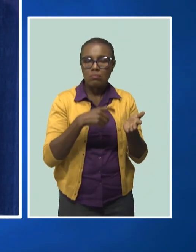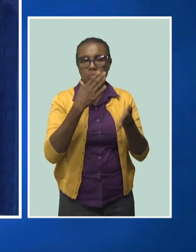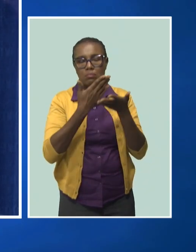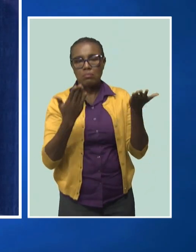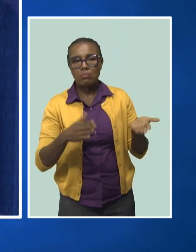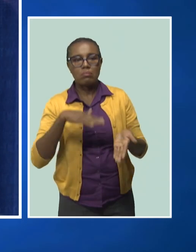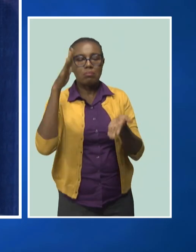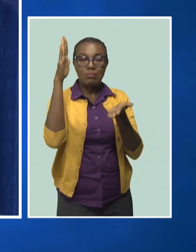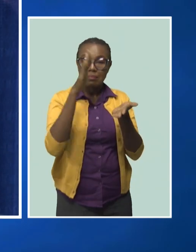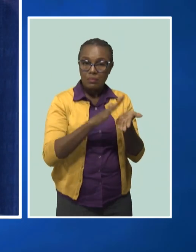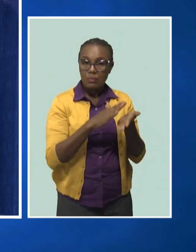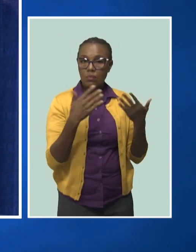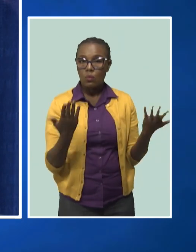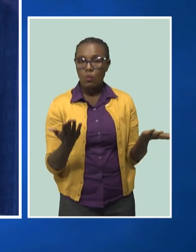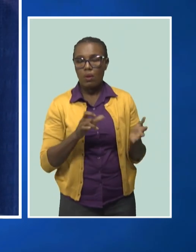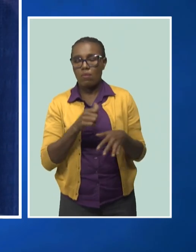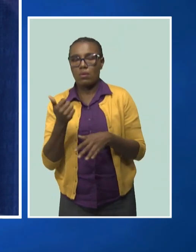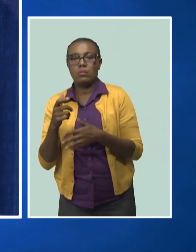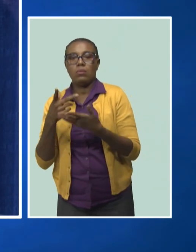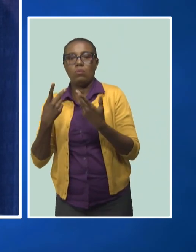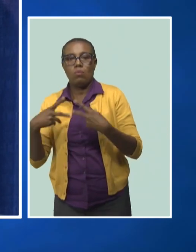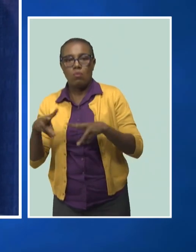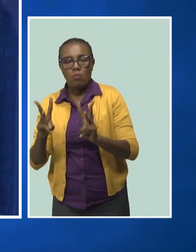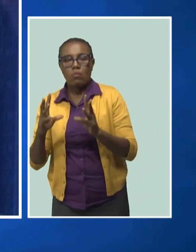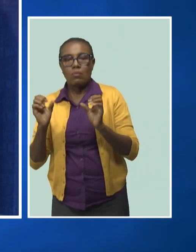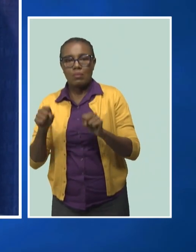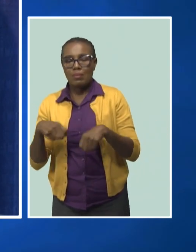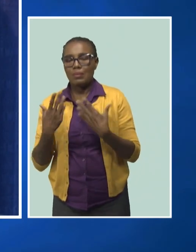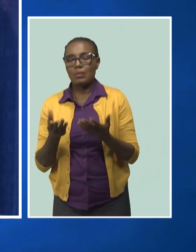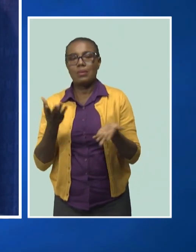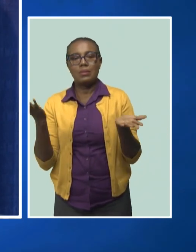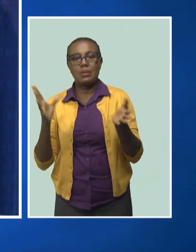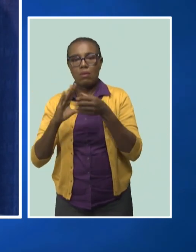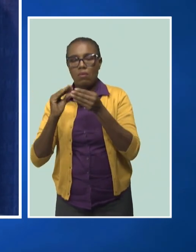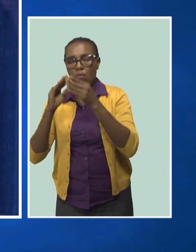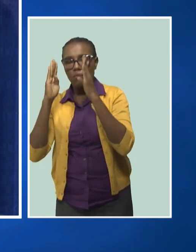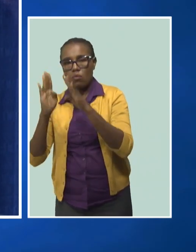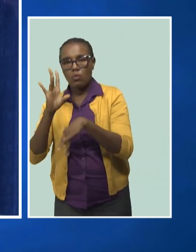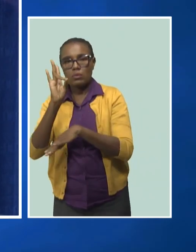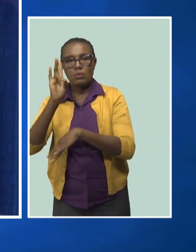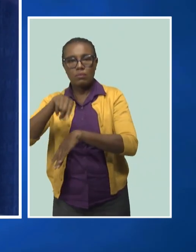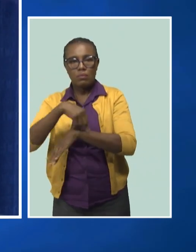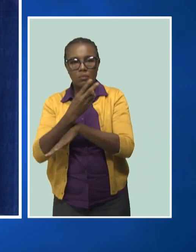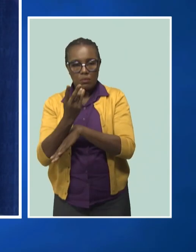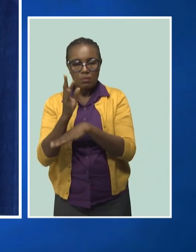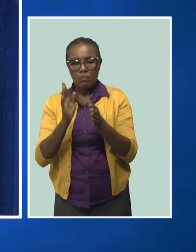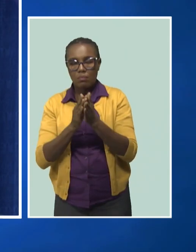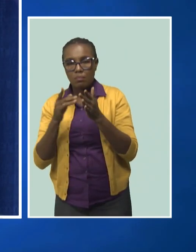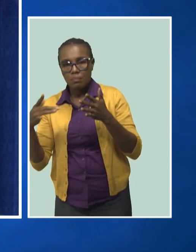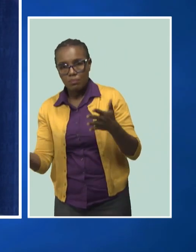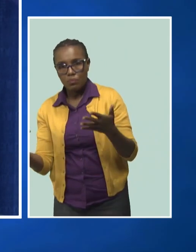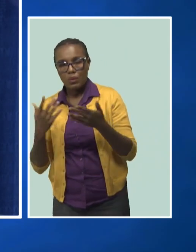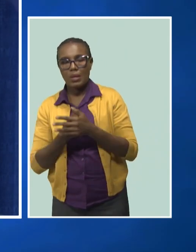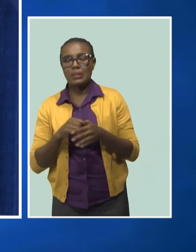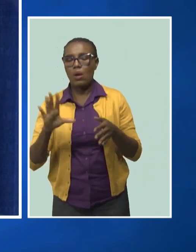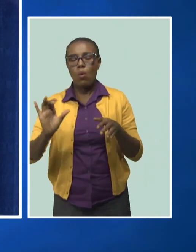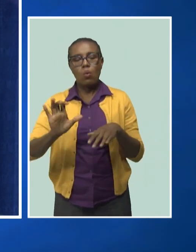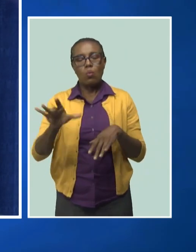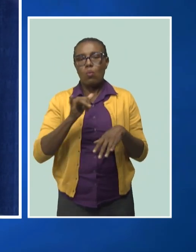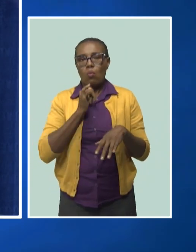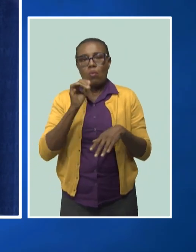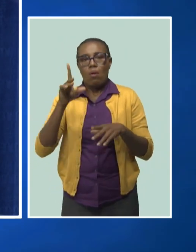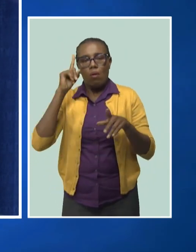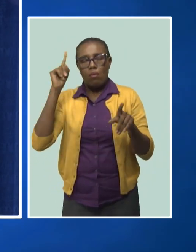concessions-related type legislation that speaks to, a 7-day period in terms of being able to object and so on.